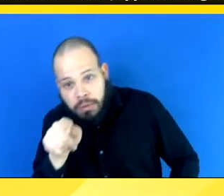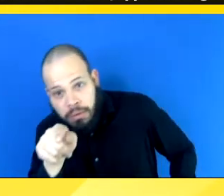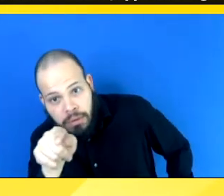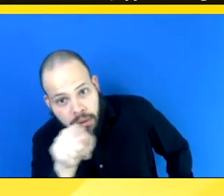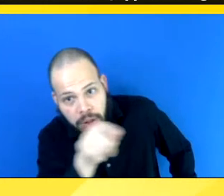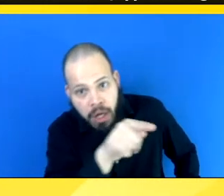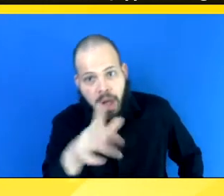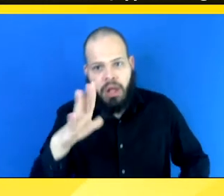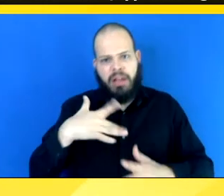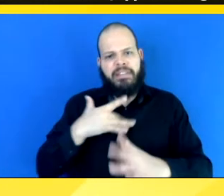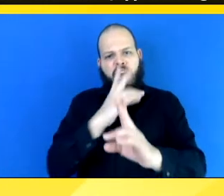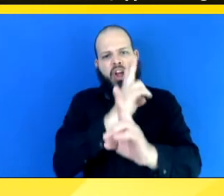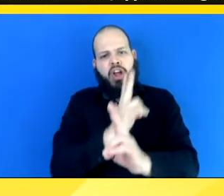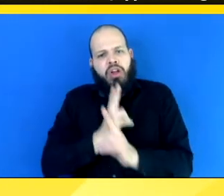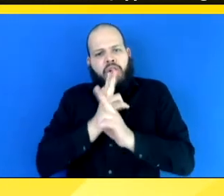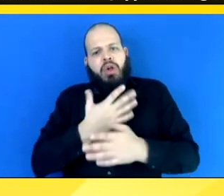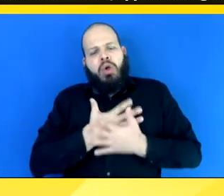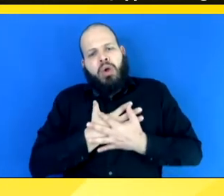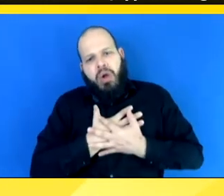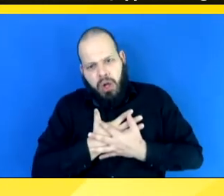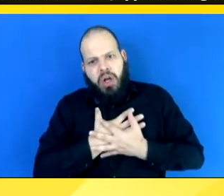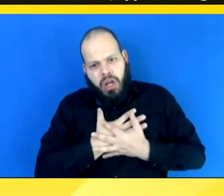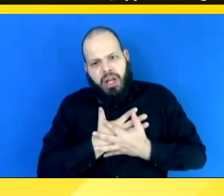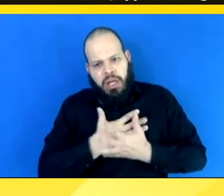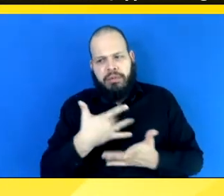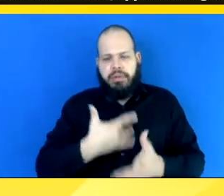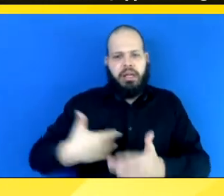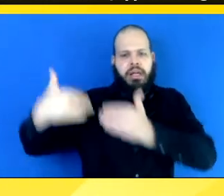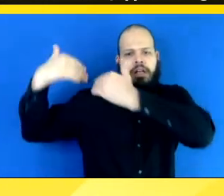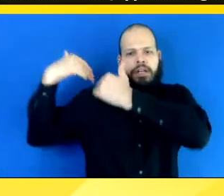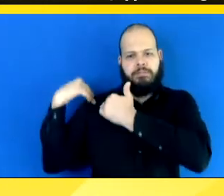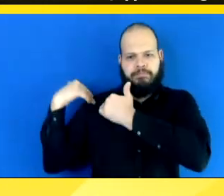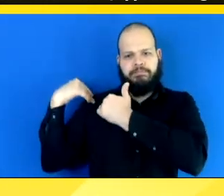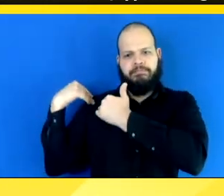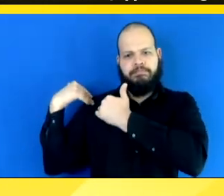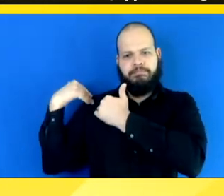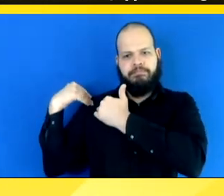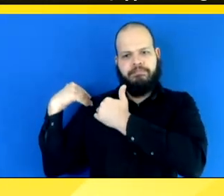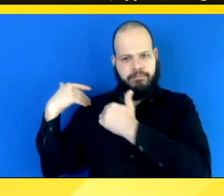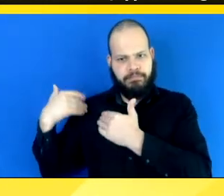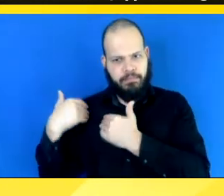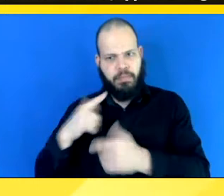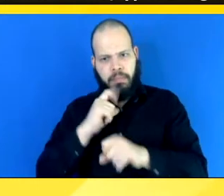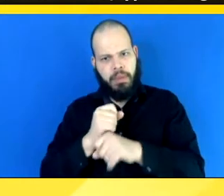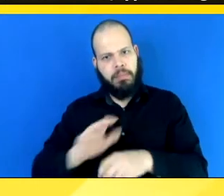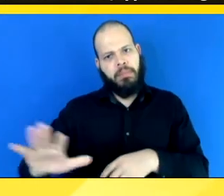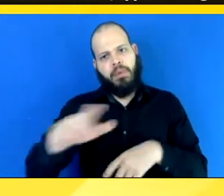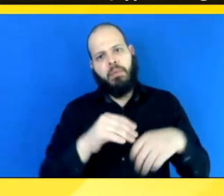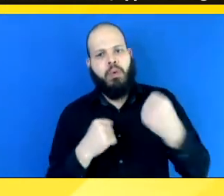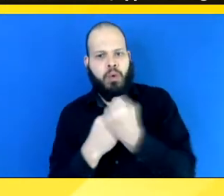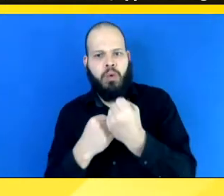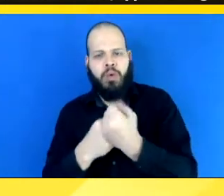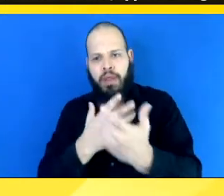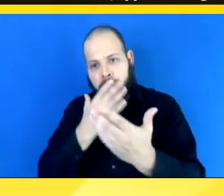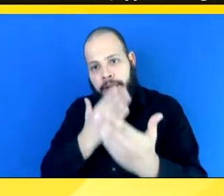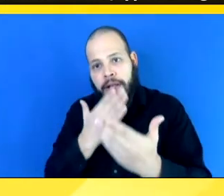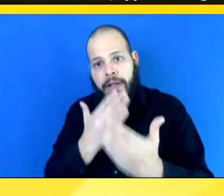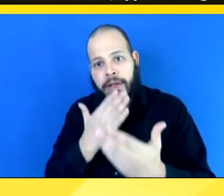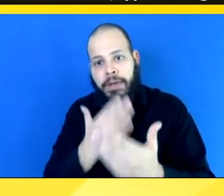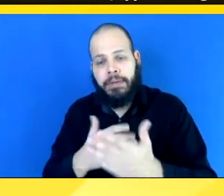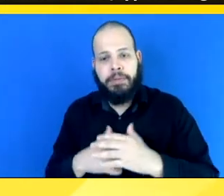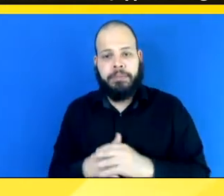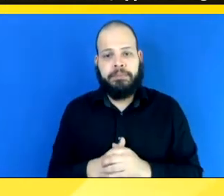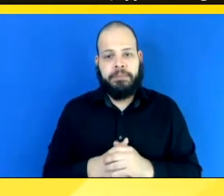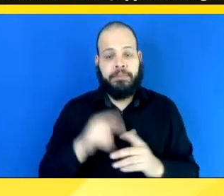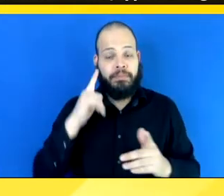So thank you for all the support. Thank you for helping us change the country. Thank you